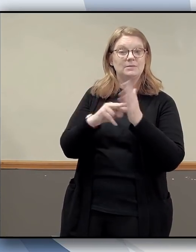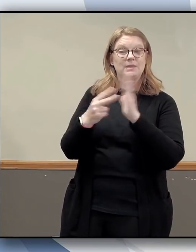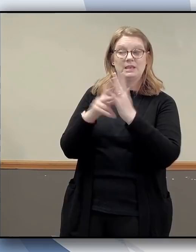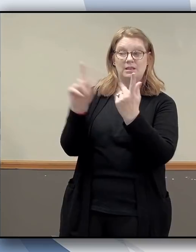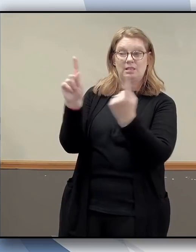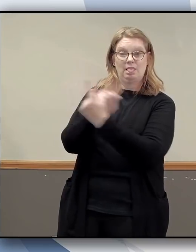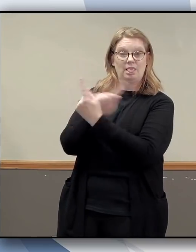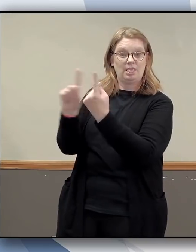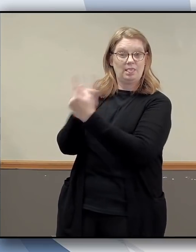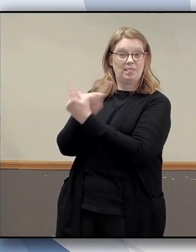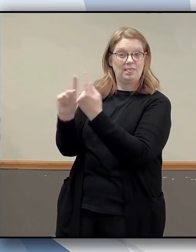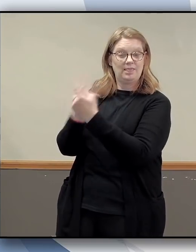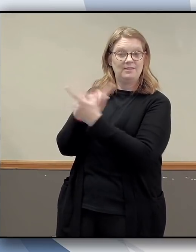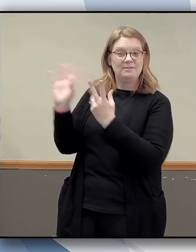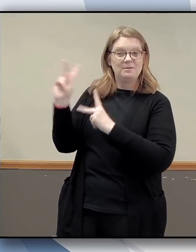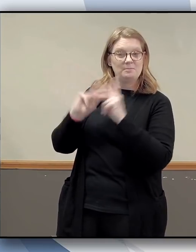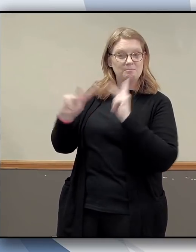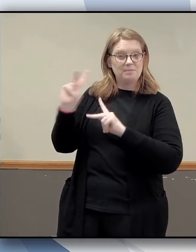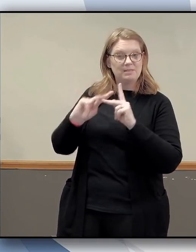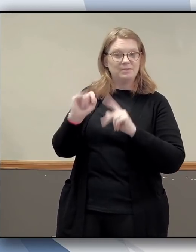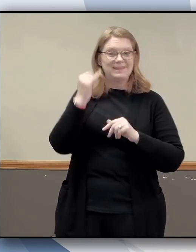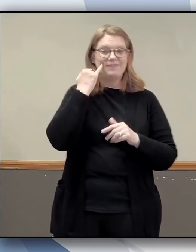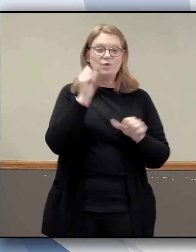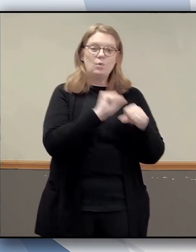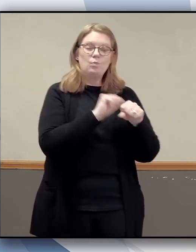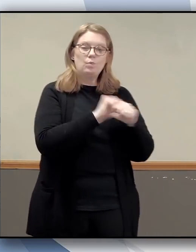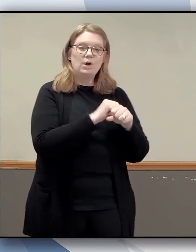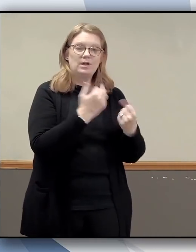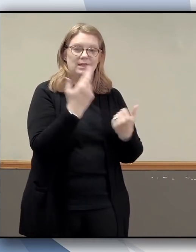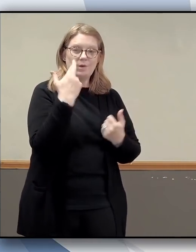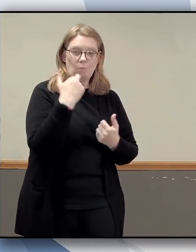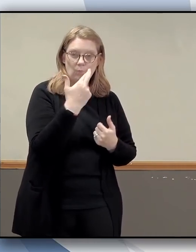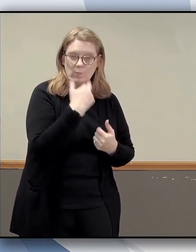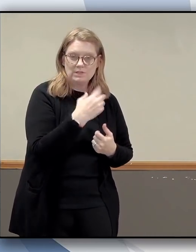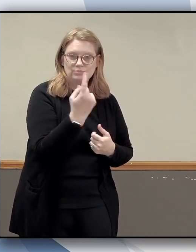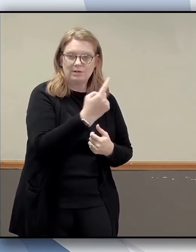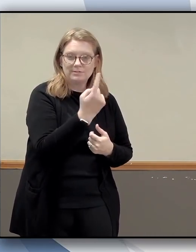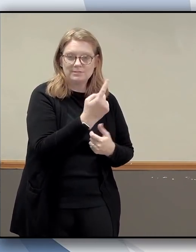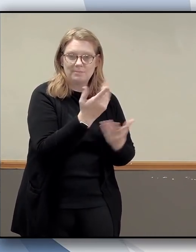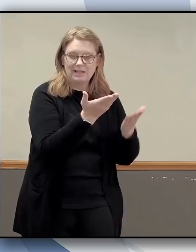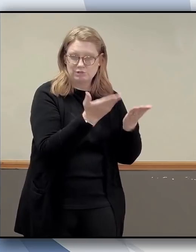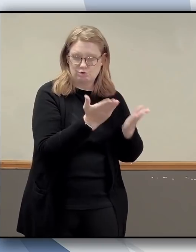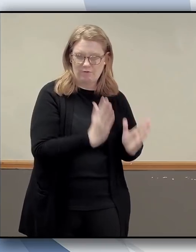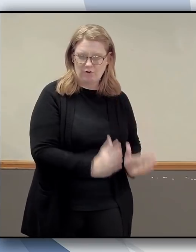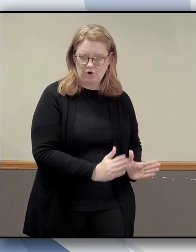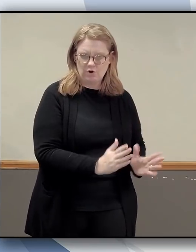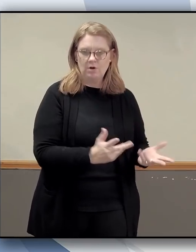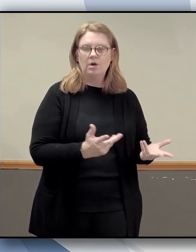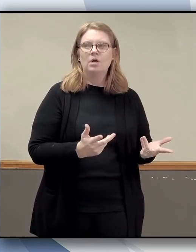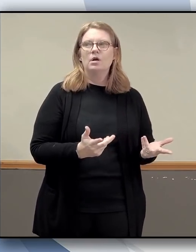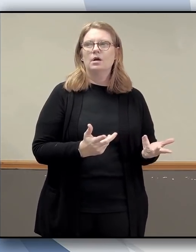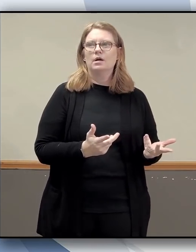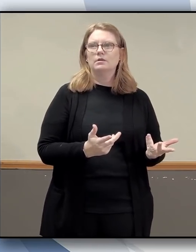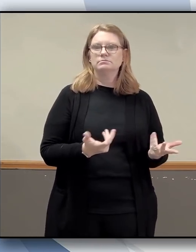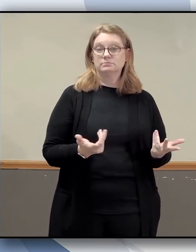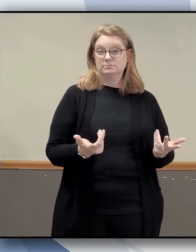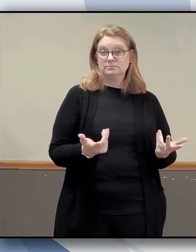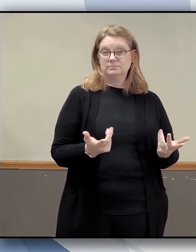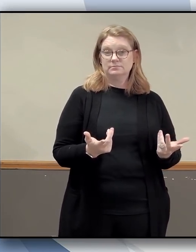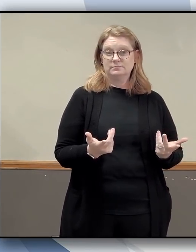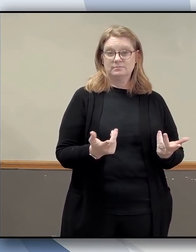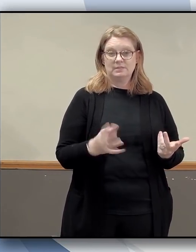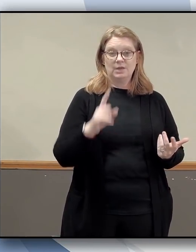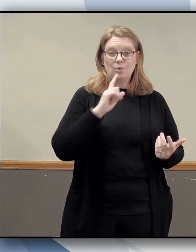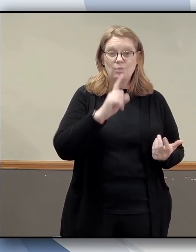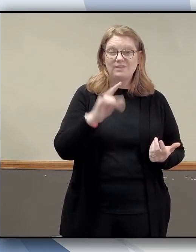with a lot of people, if you're a server in a hospitality business, if you're and I think we've seen of some